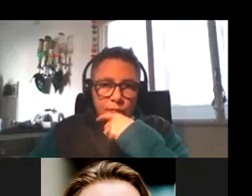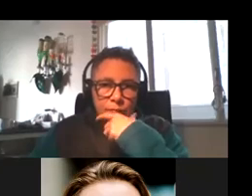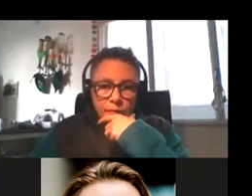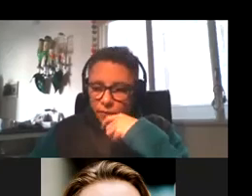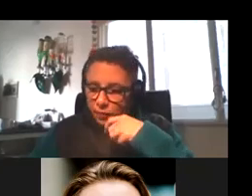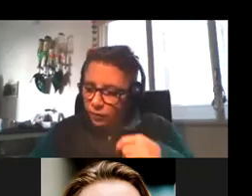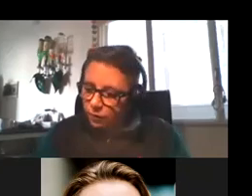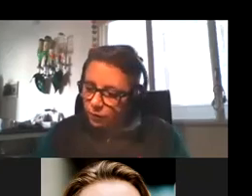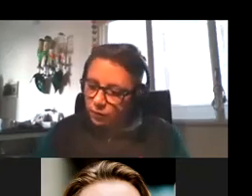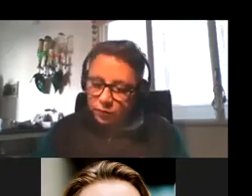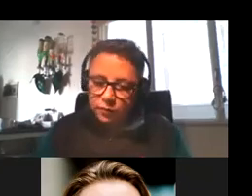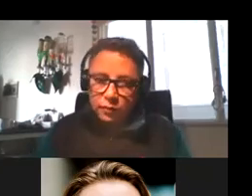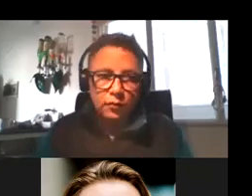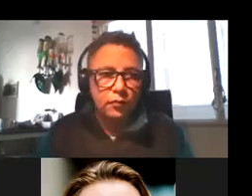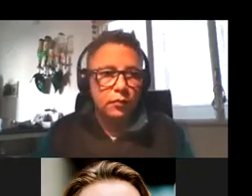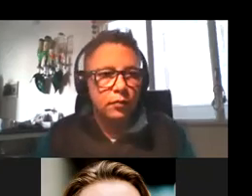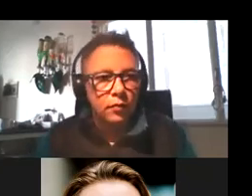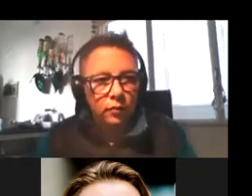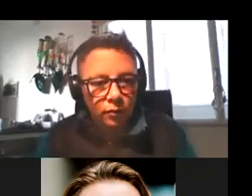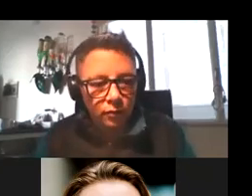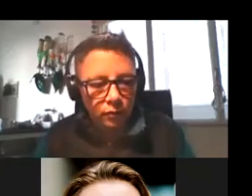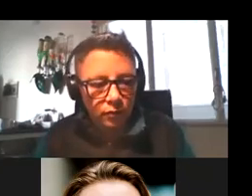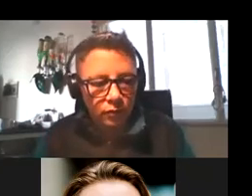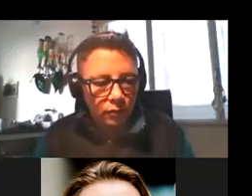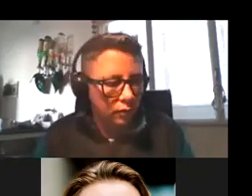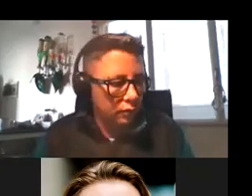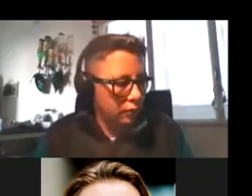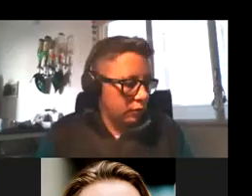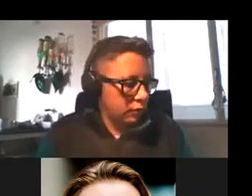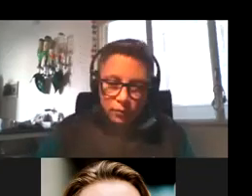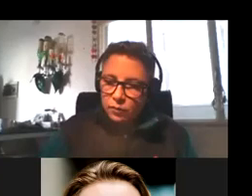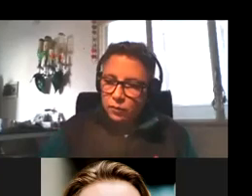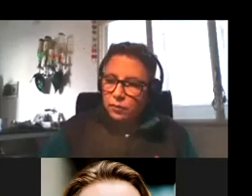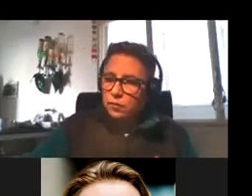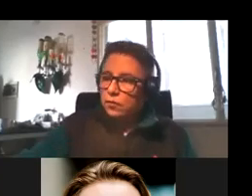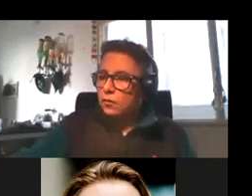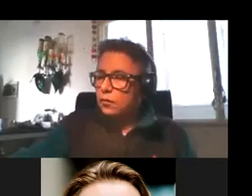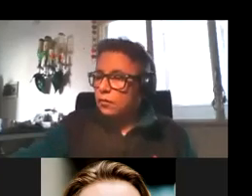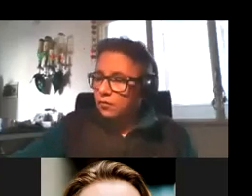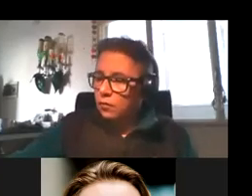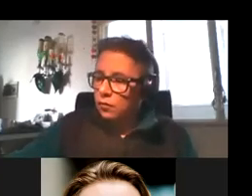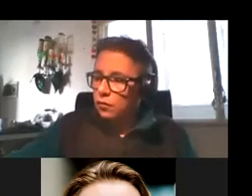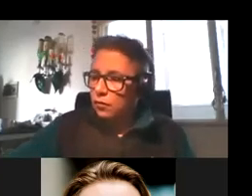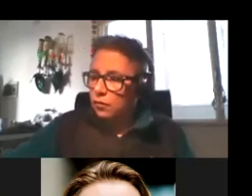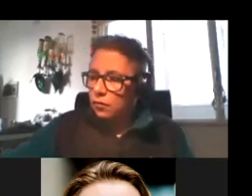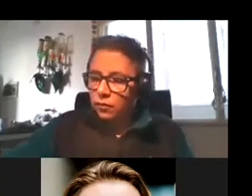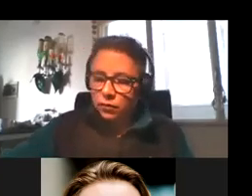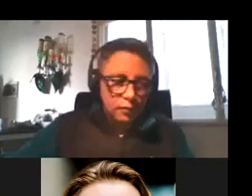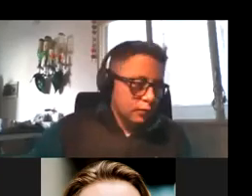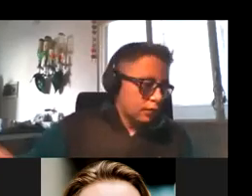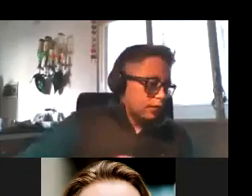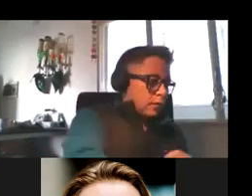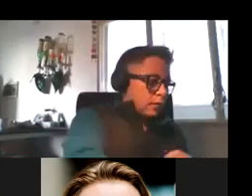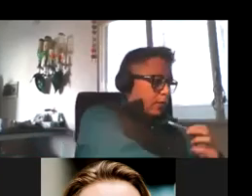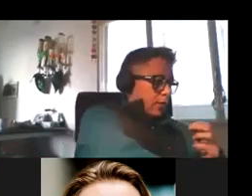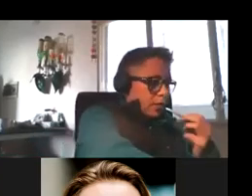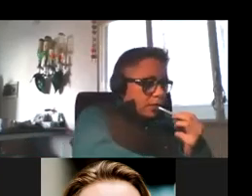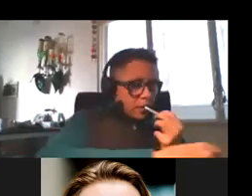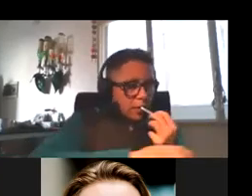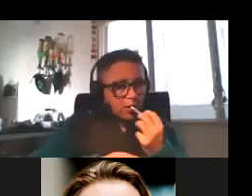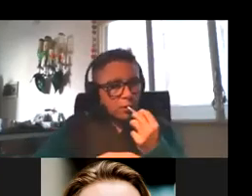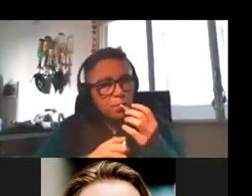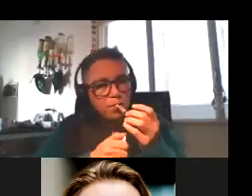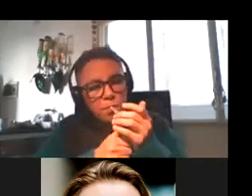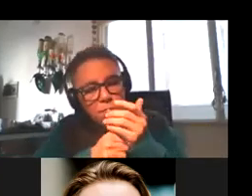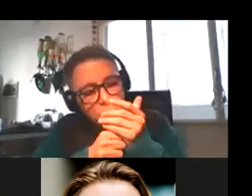Merci pour votre présentation. On va passer à la dernière pour ce panel qui est pas de... For